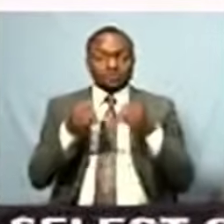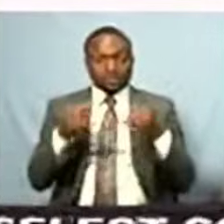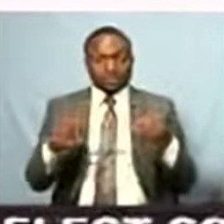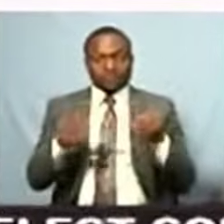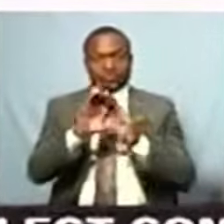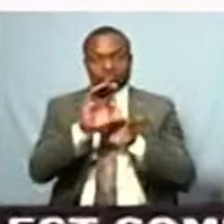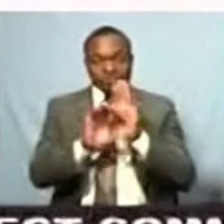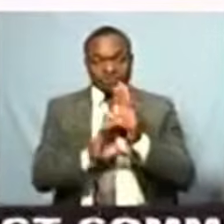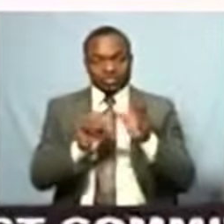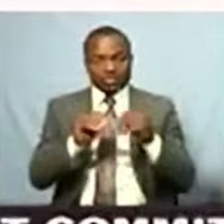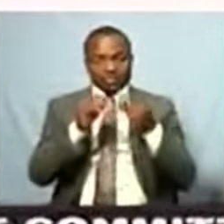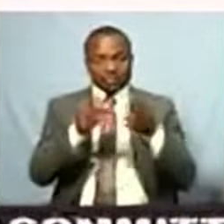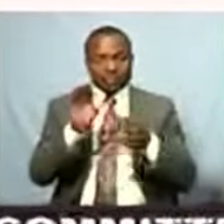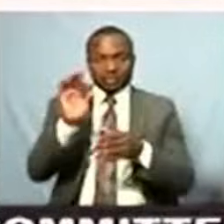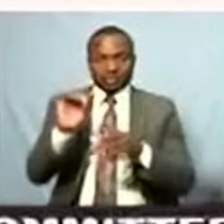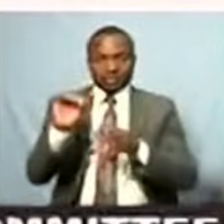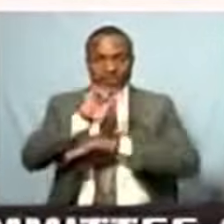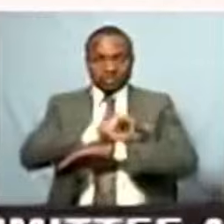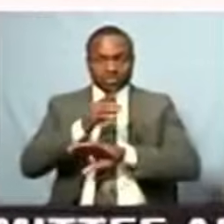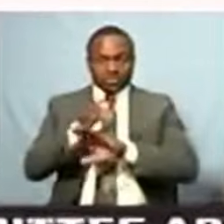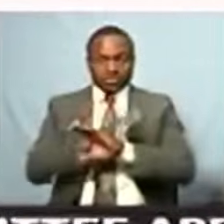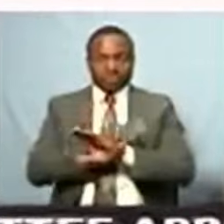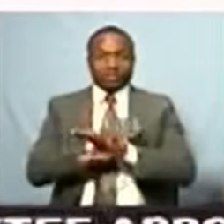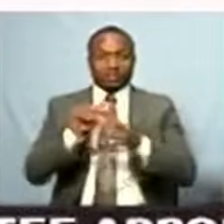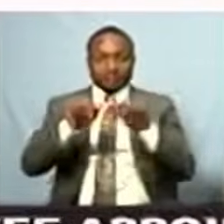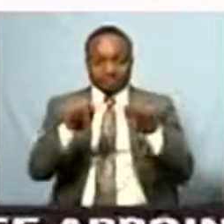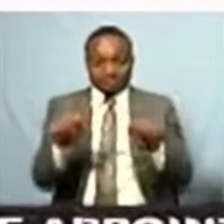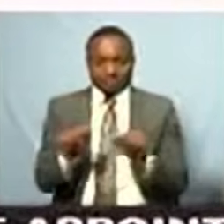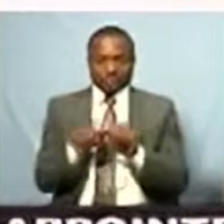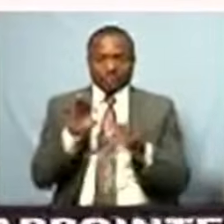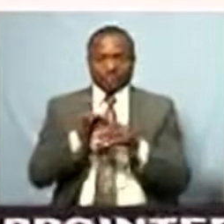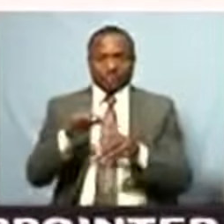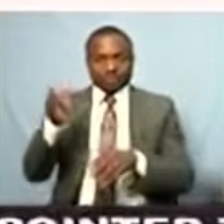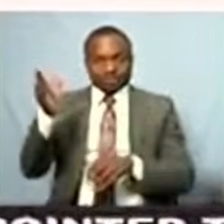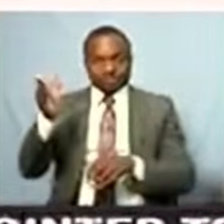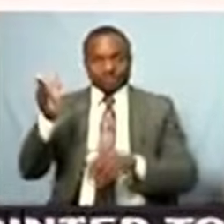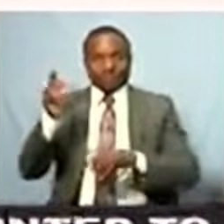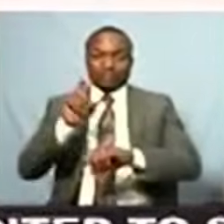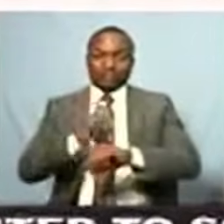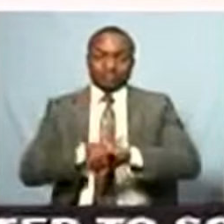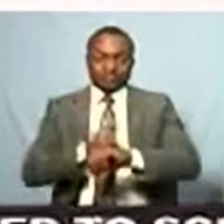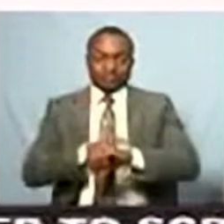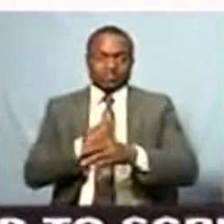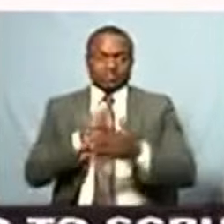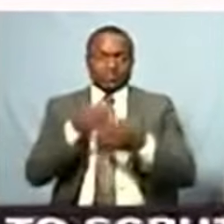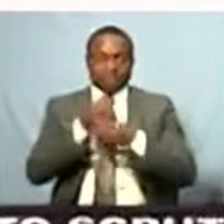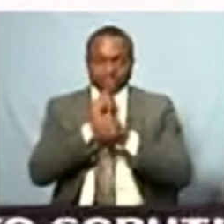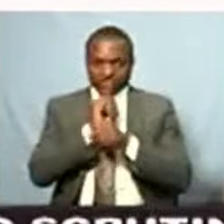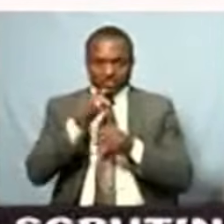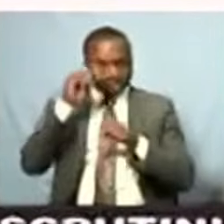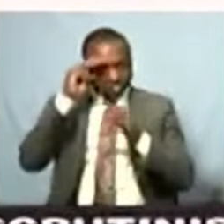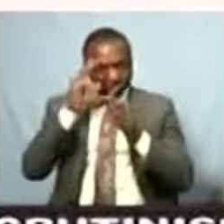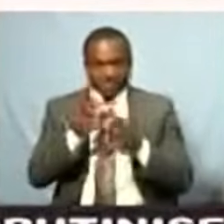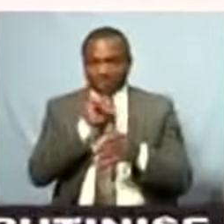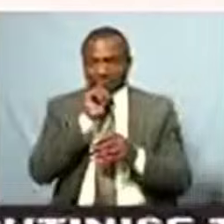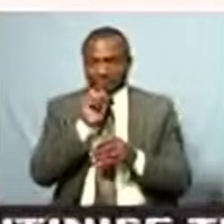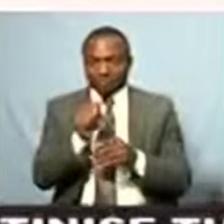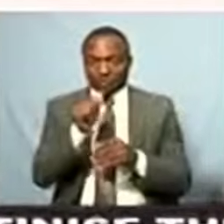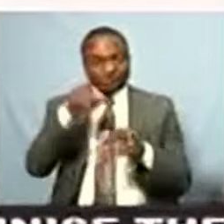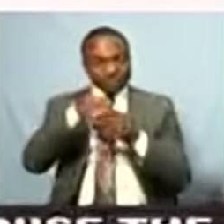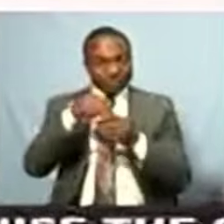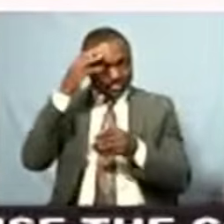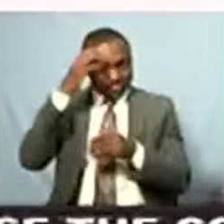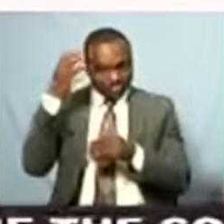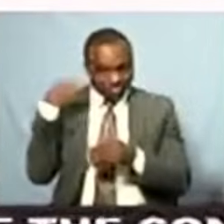constitution, which provides for the 90 days before general elections as the campaign period. This will ensure that ministers will not be in office